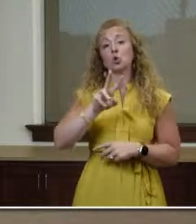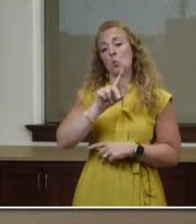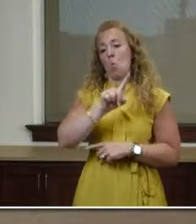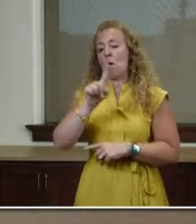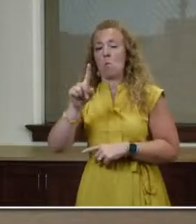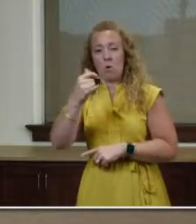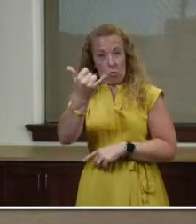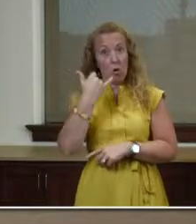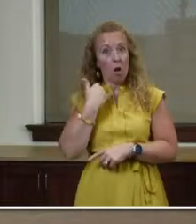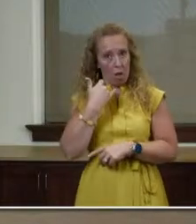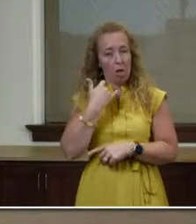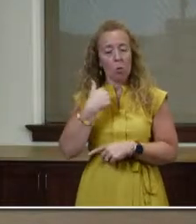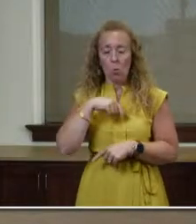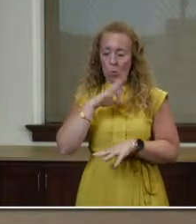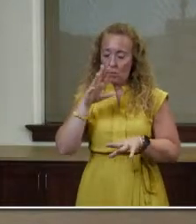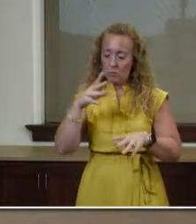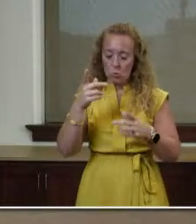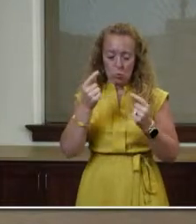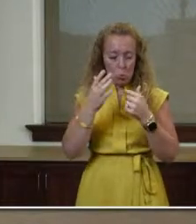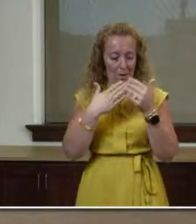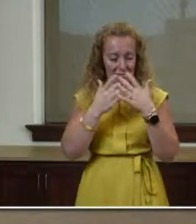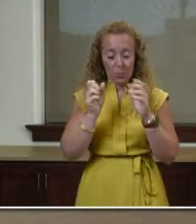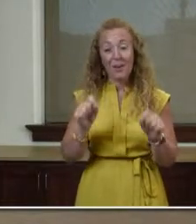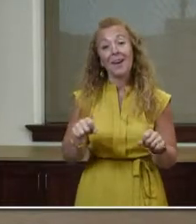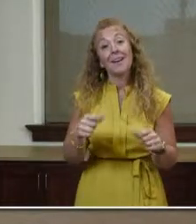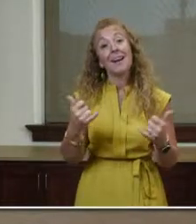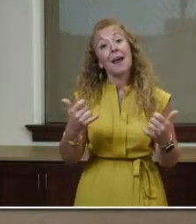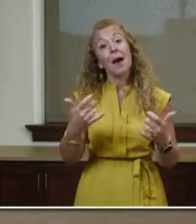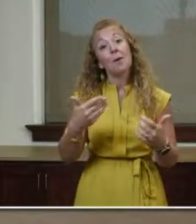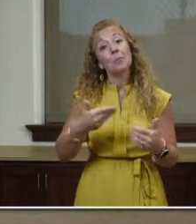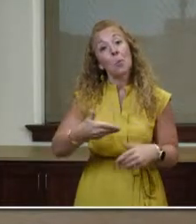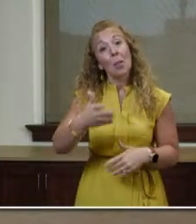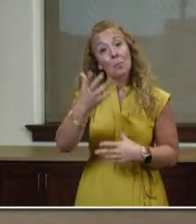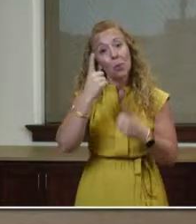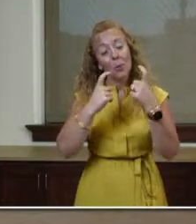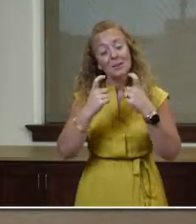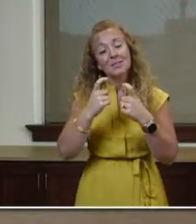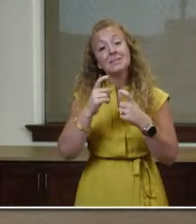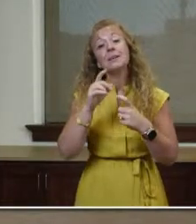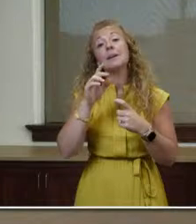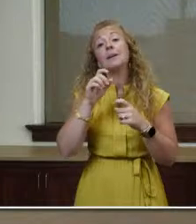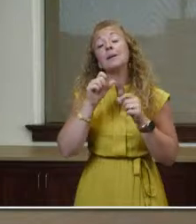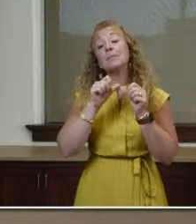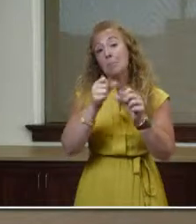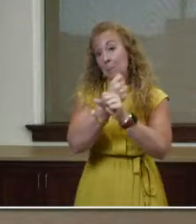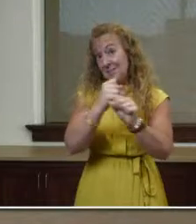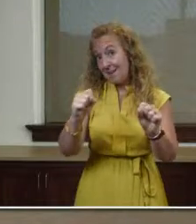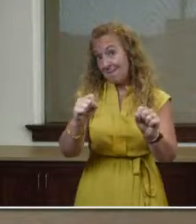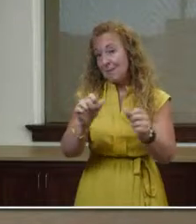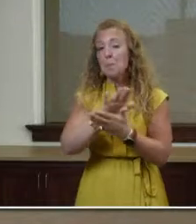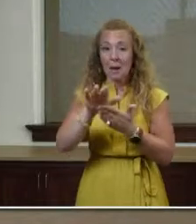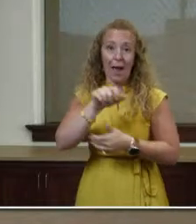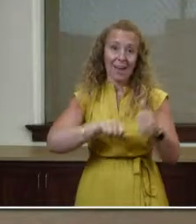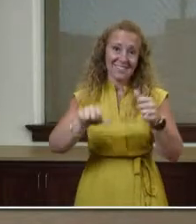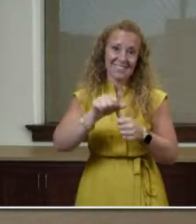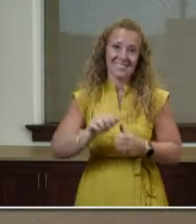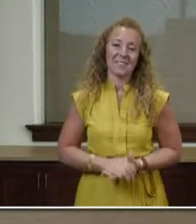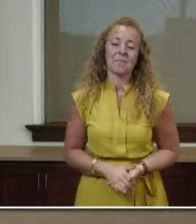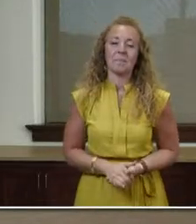can. So with that, I'm happy to open it to questions. Thank you. Be safe and be kind.